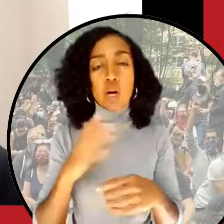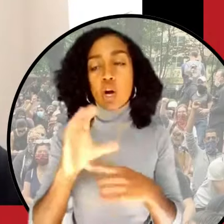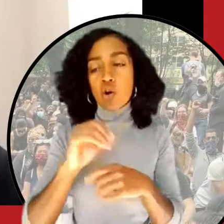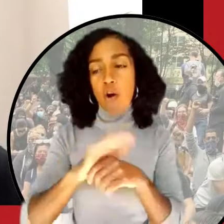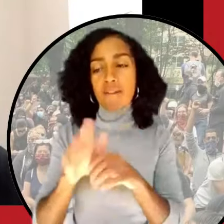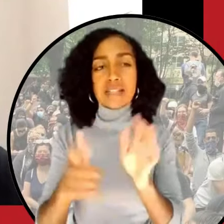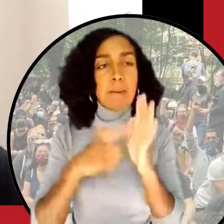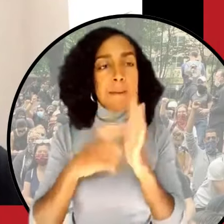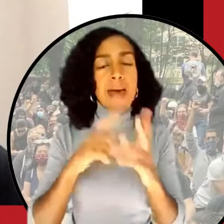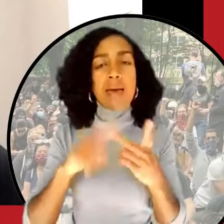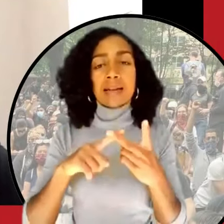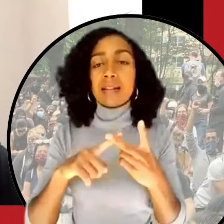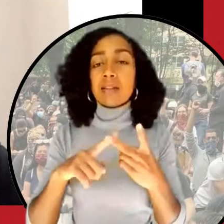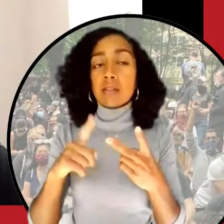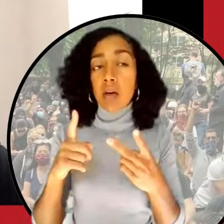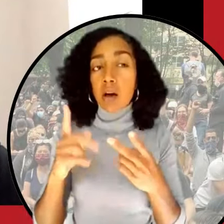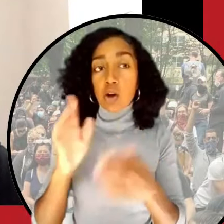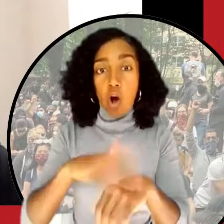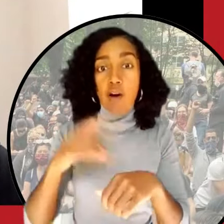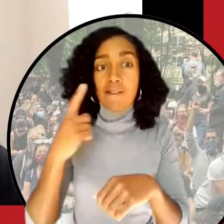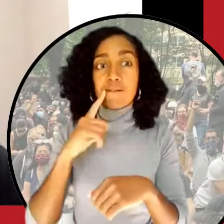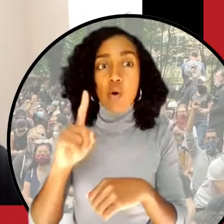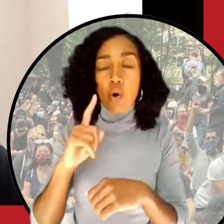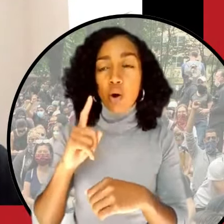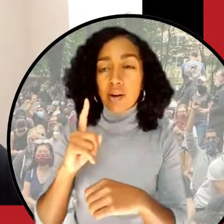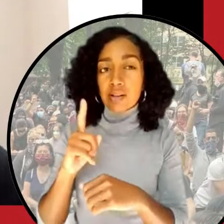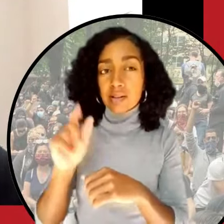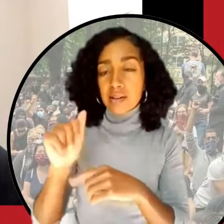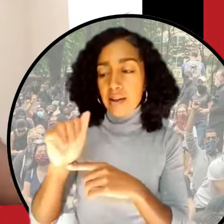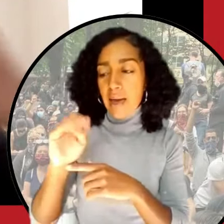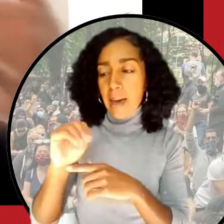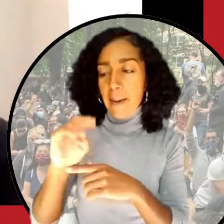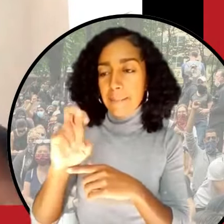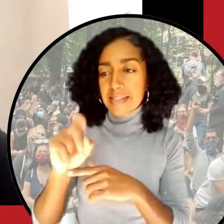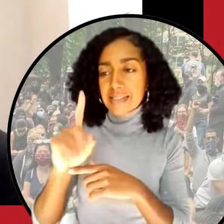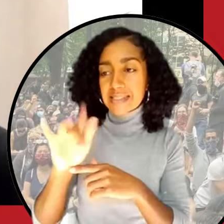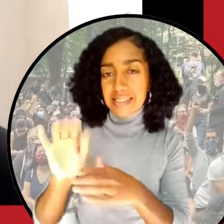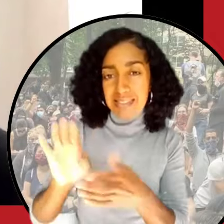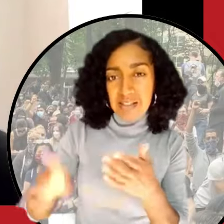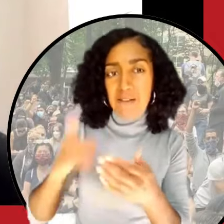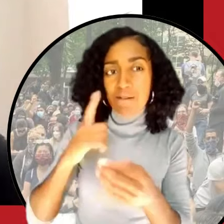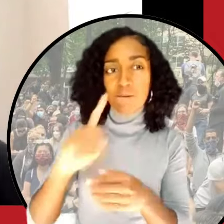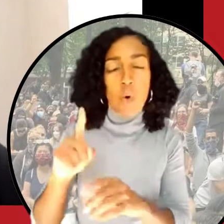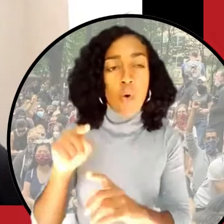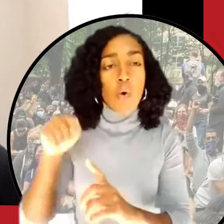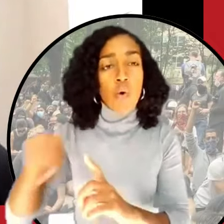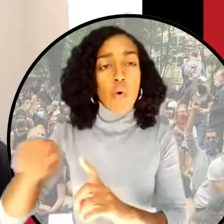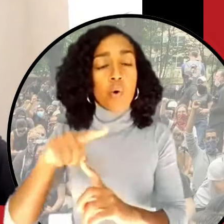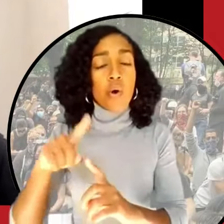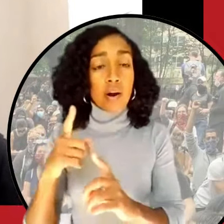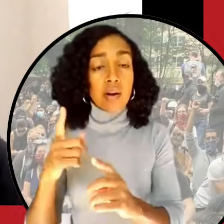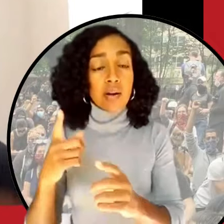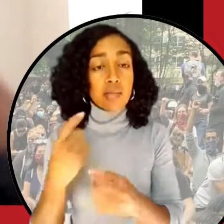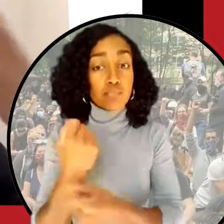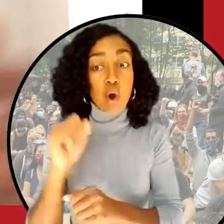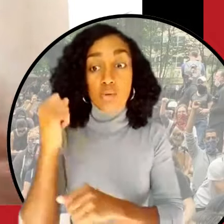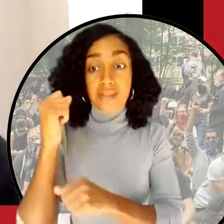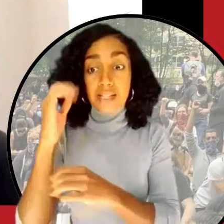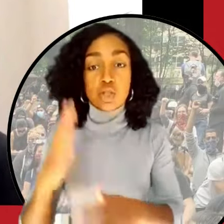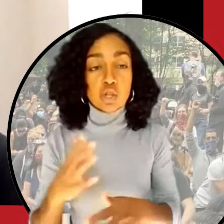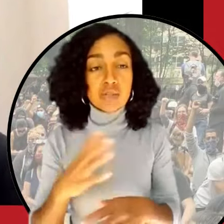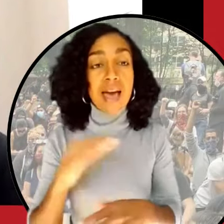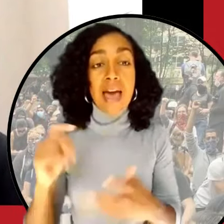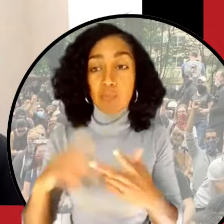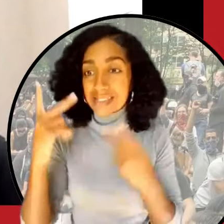protesters that threw down and made the impossible possible in 2020. And I'm sure you've seen that in the War on Black People section that we launched this year. More